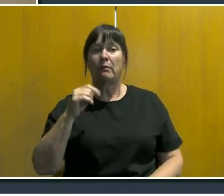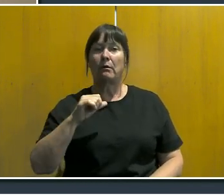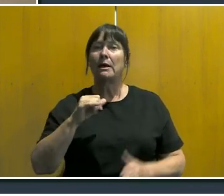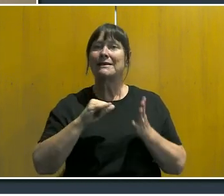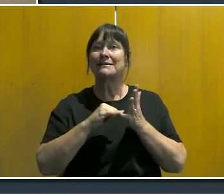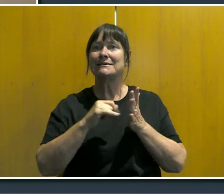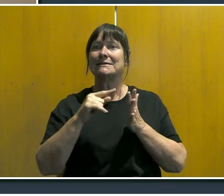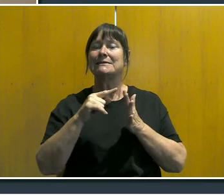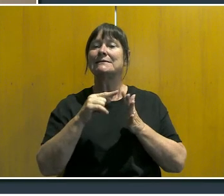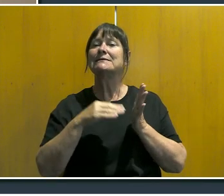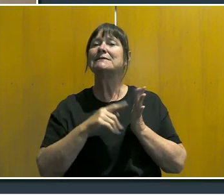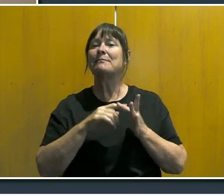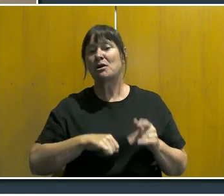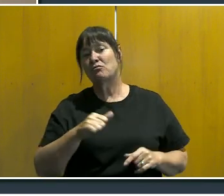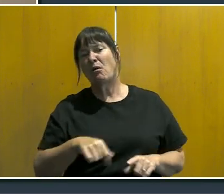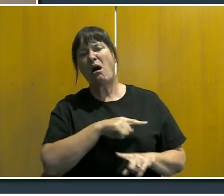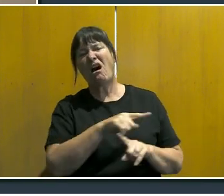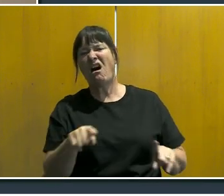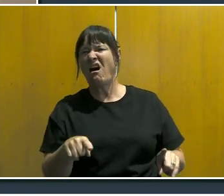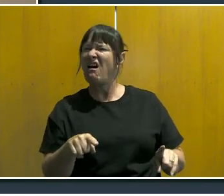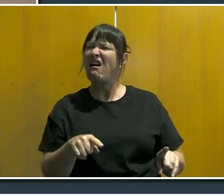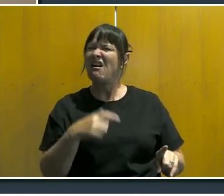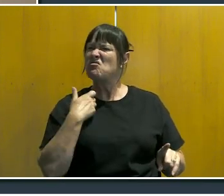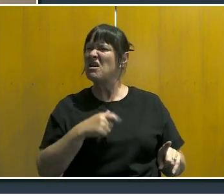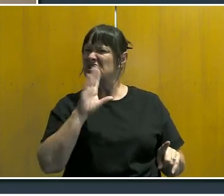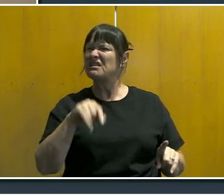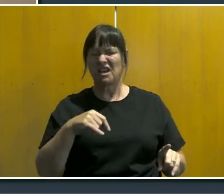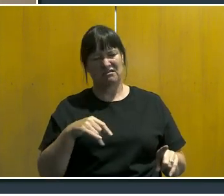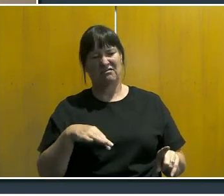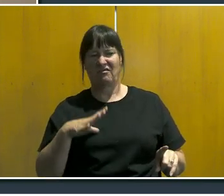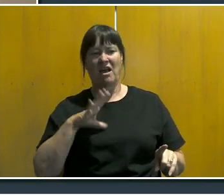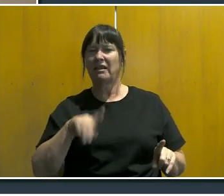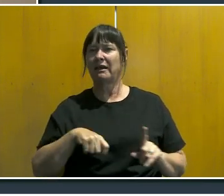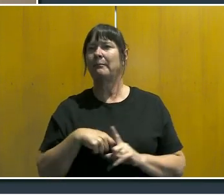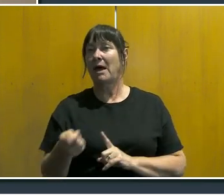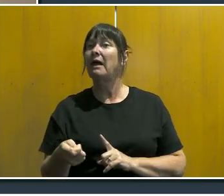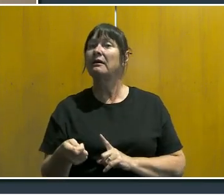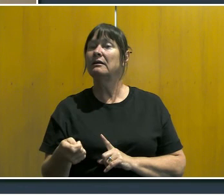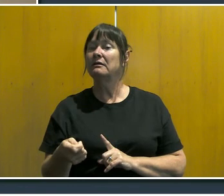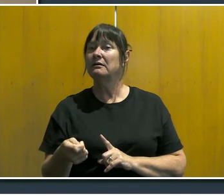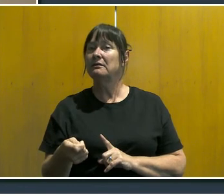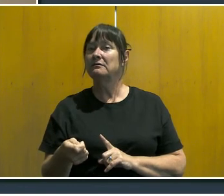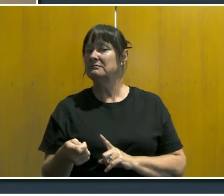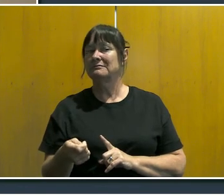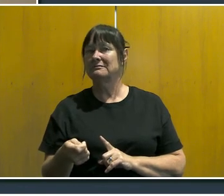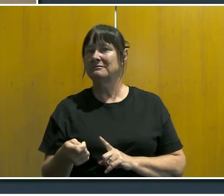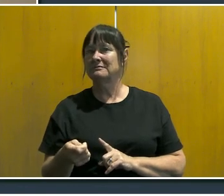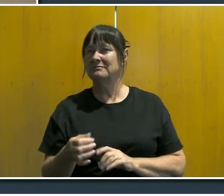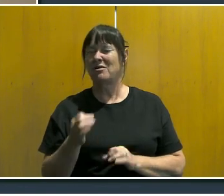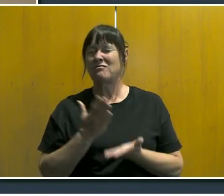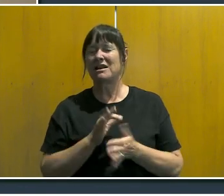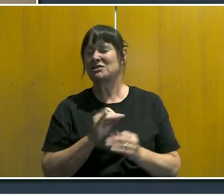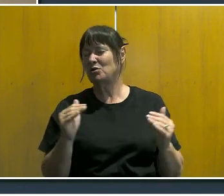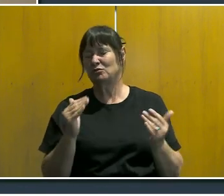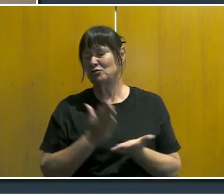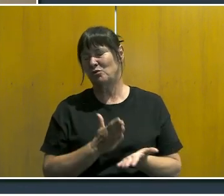owners can afford to pay the sorts of rate increases that are being proposed. And I just don't think that that's the case for